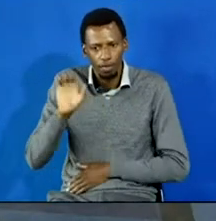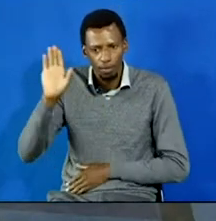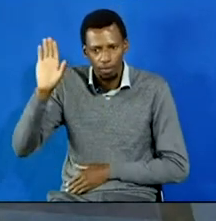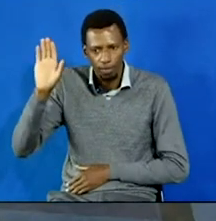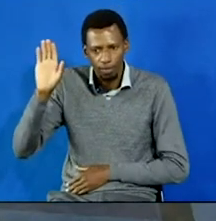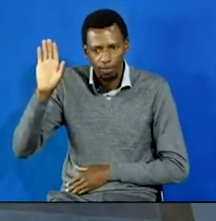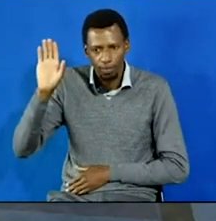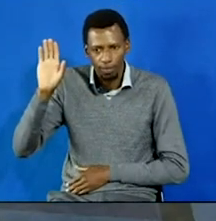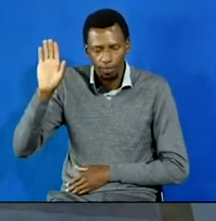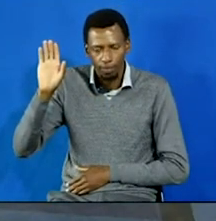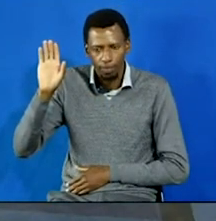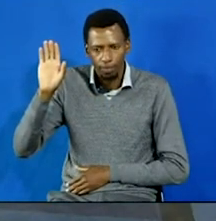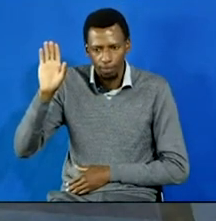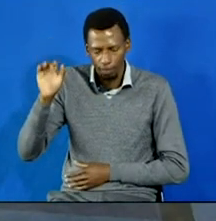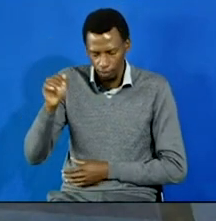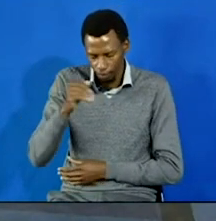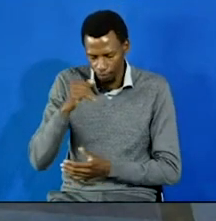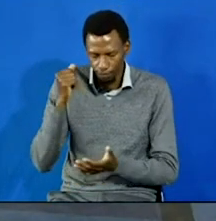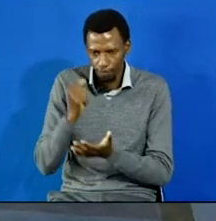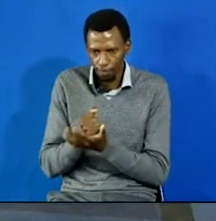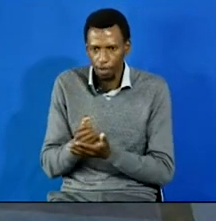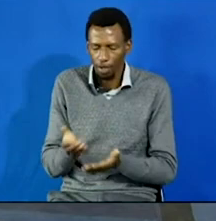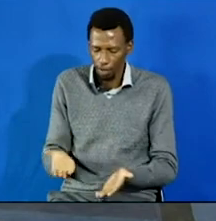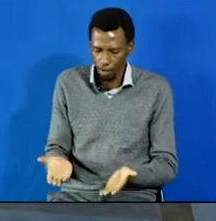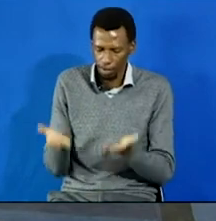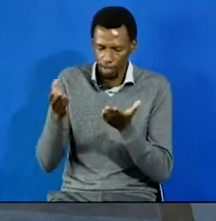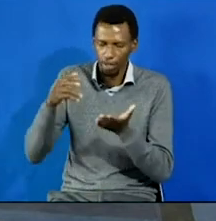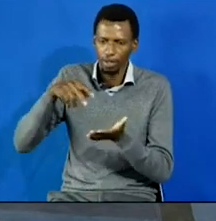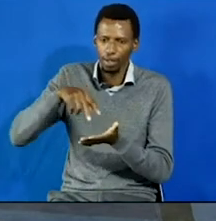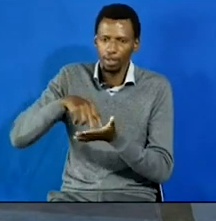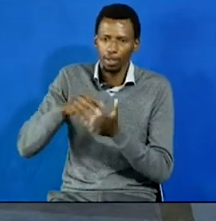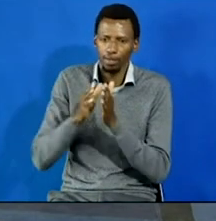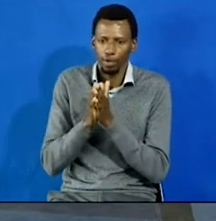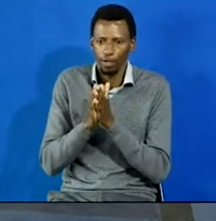Amen. Amen. Amen. Let's be upstanding.